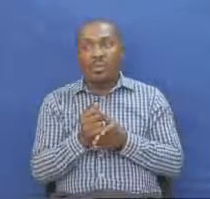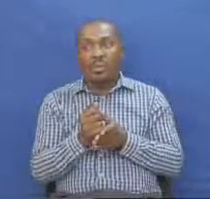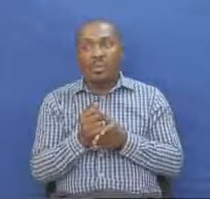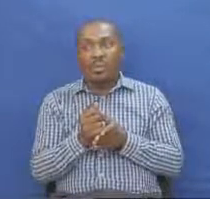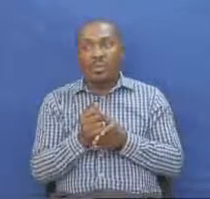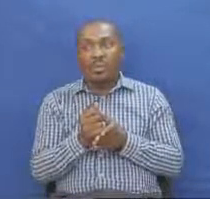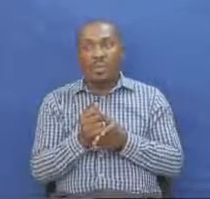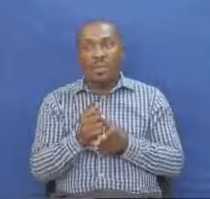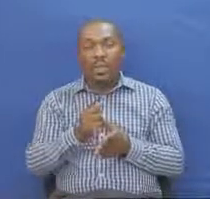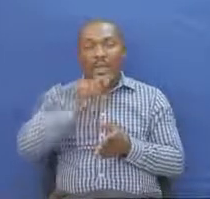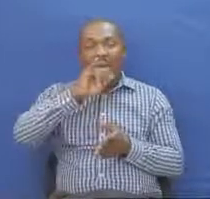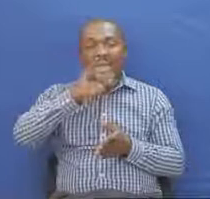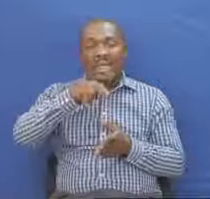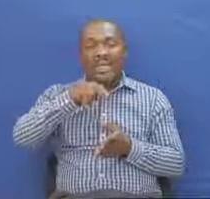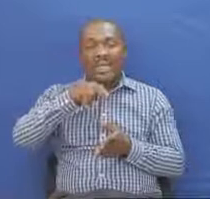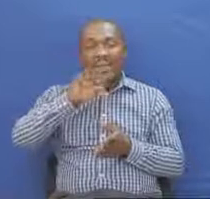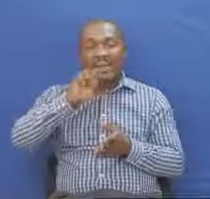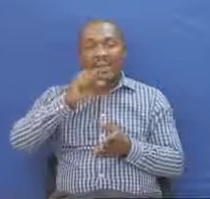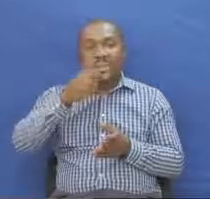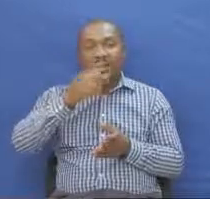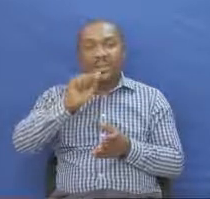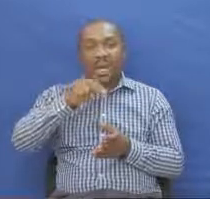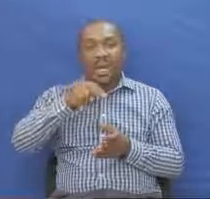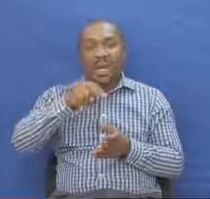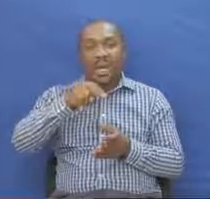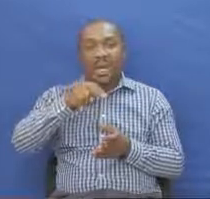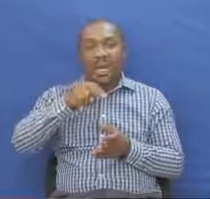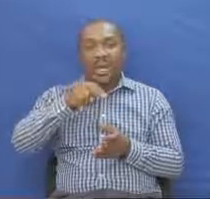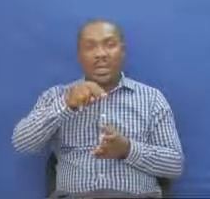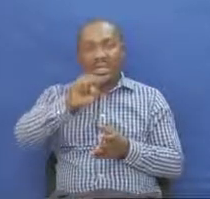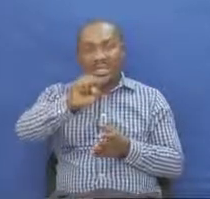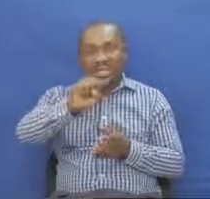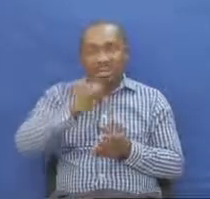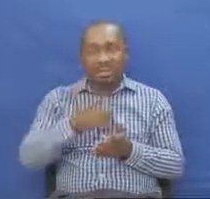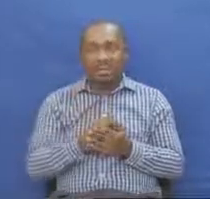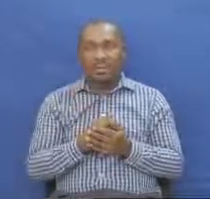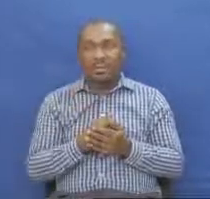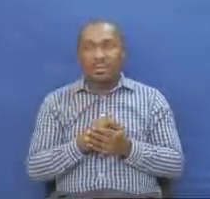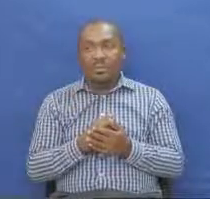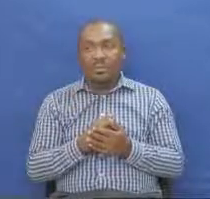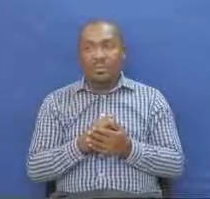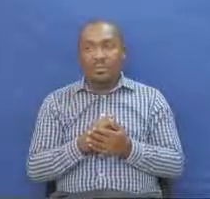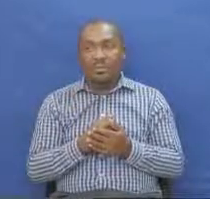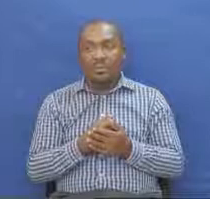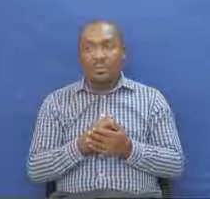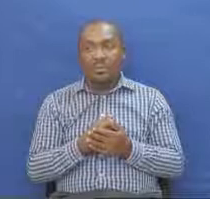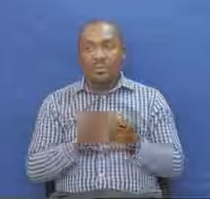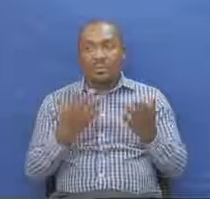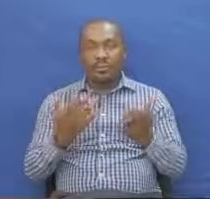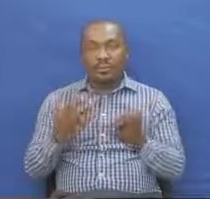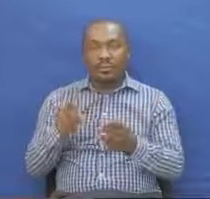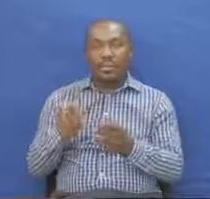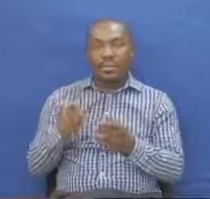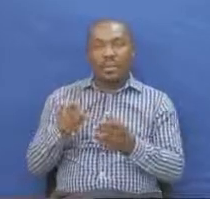Arthropod, if you don't know, the species found in an arthropod, for example, insects. So